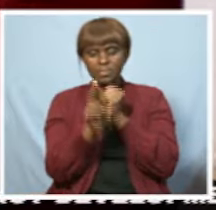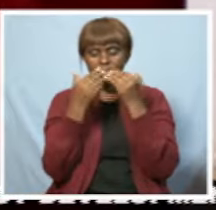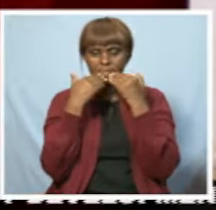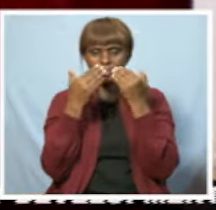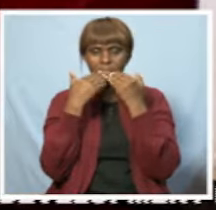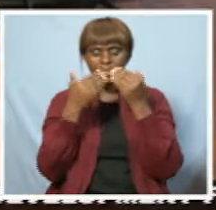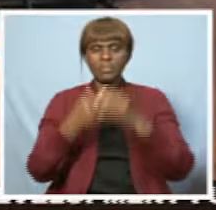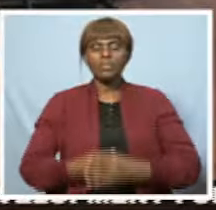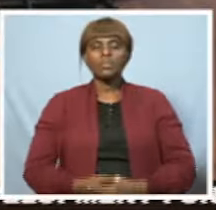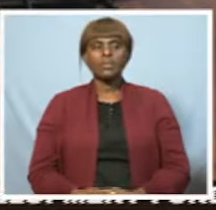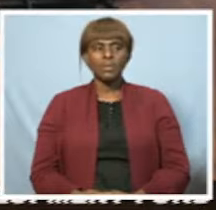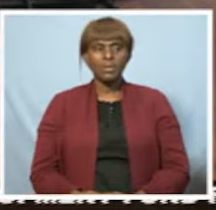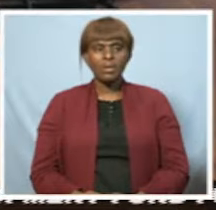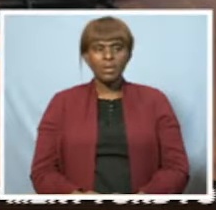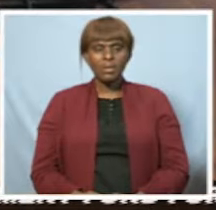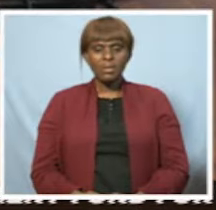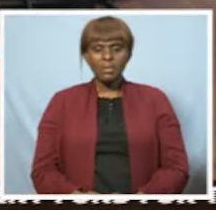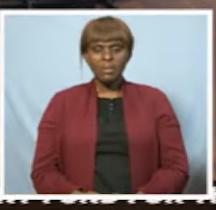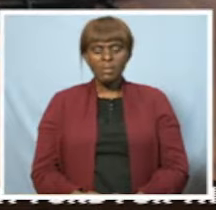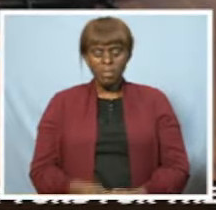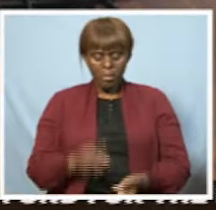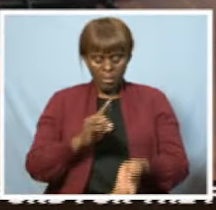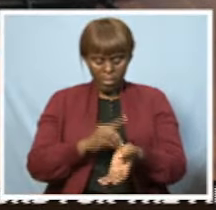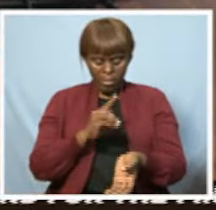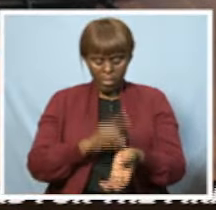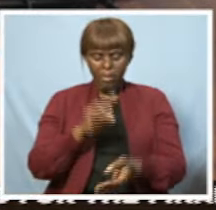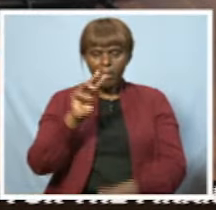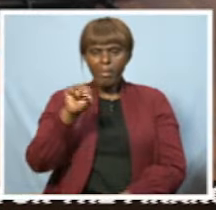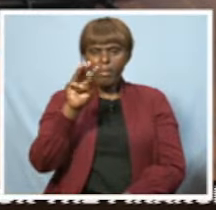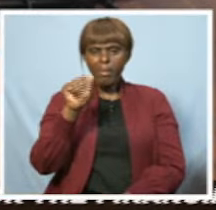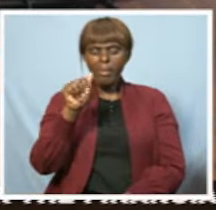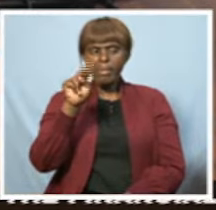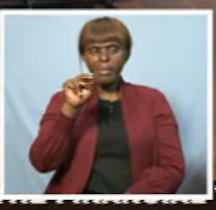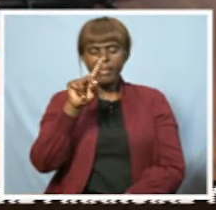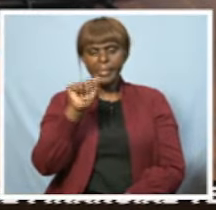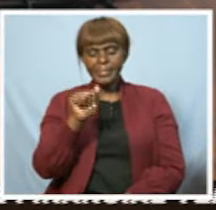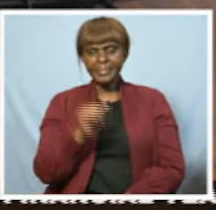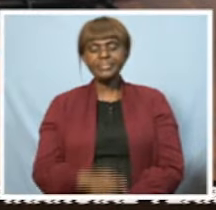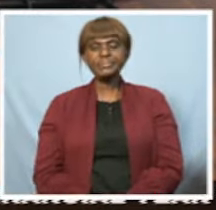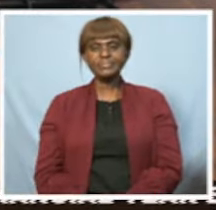you. Honorable Dr. Mwanza.